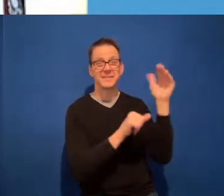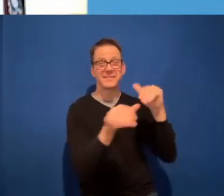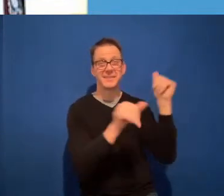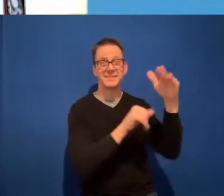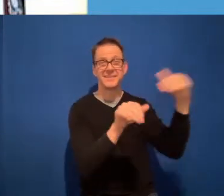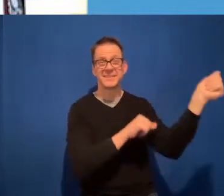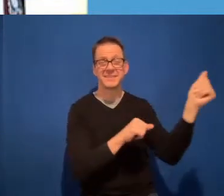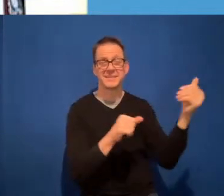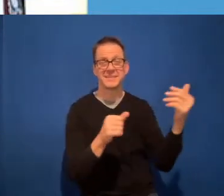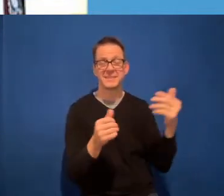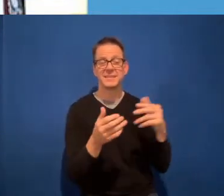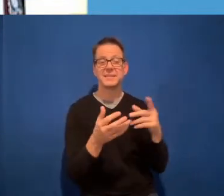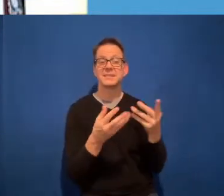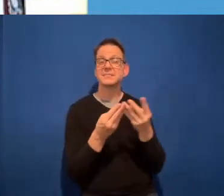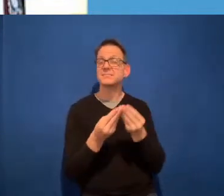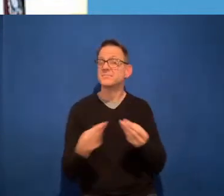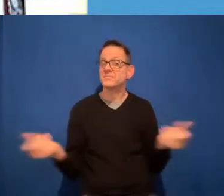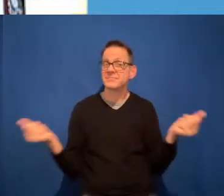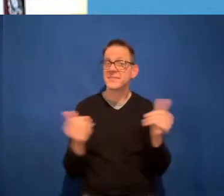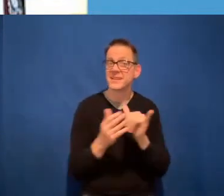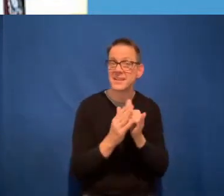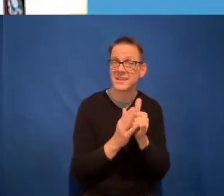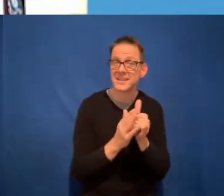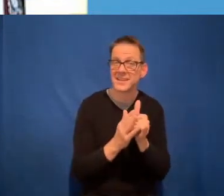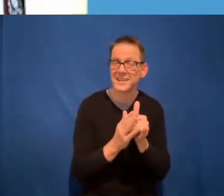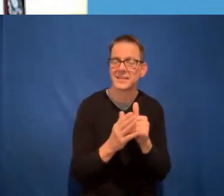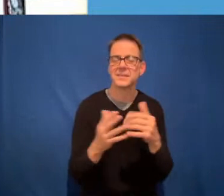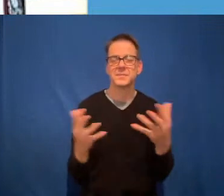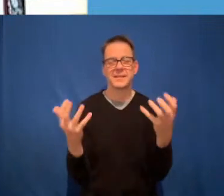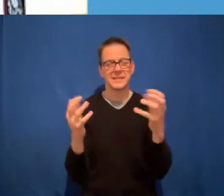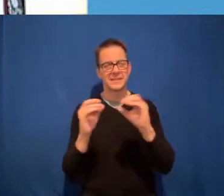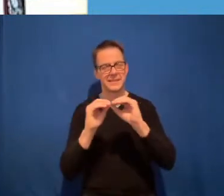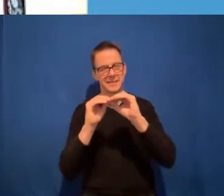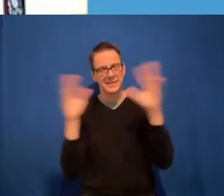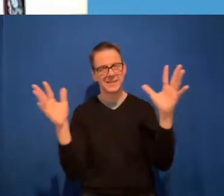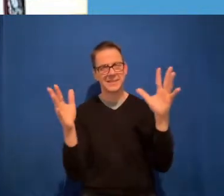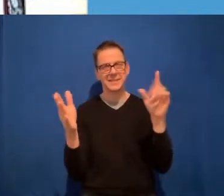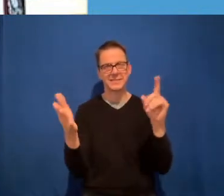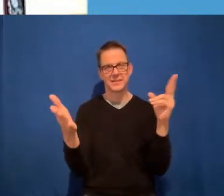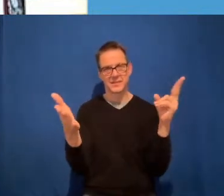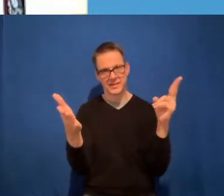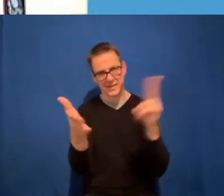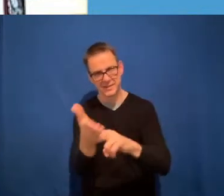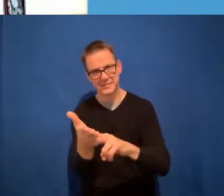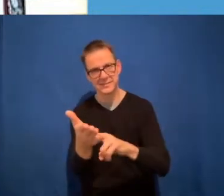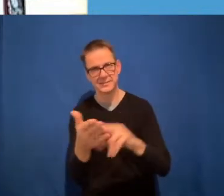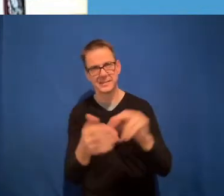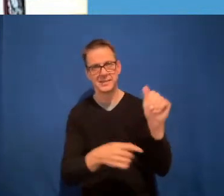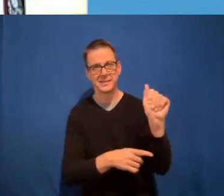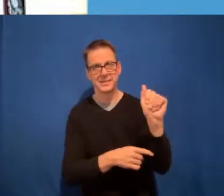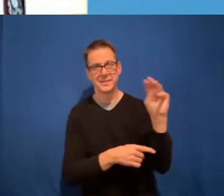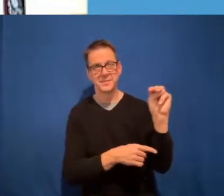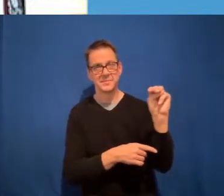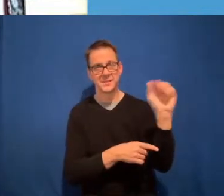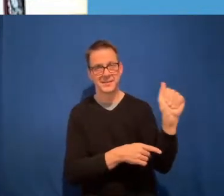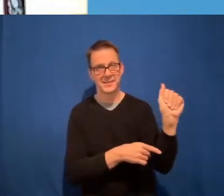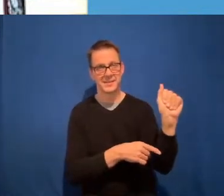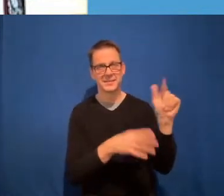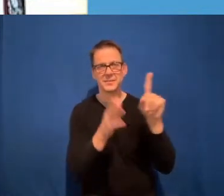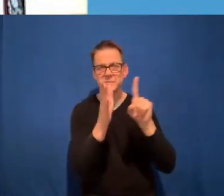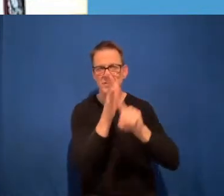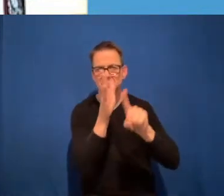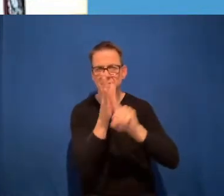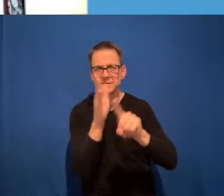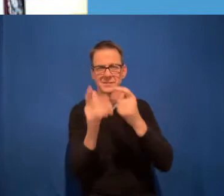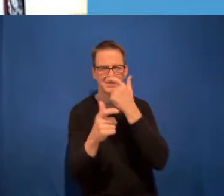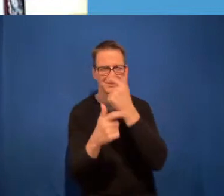there is a contract with AMA, which clearly looks at the interest of primary healthcare and our healthcare